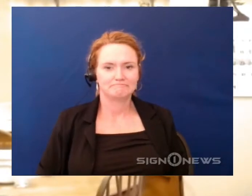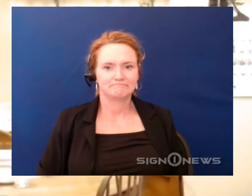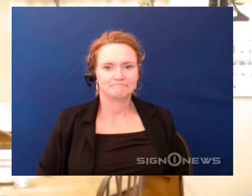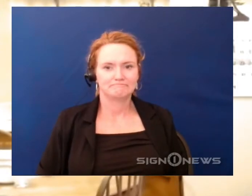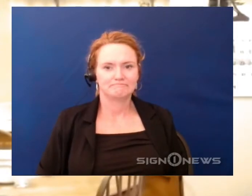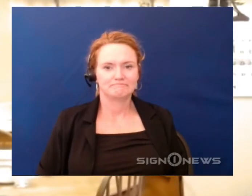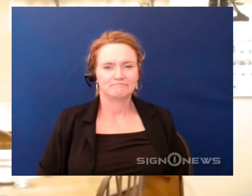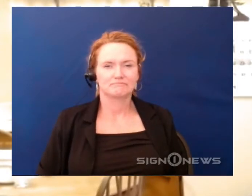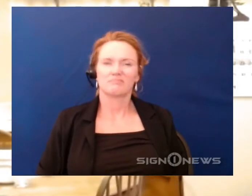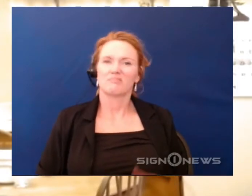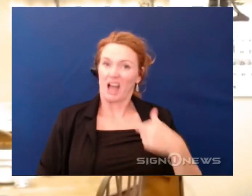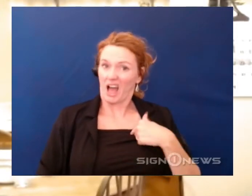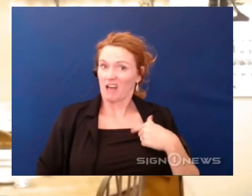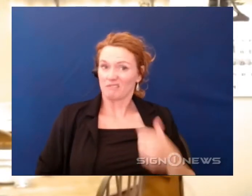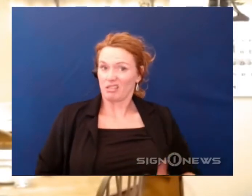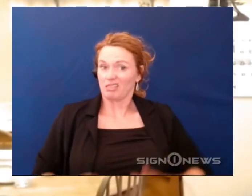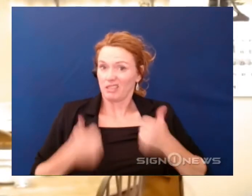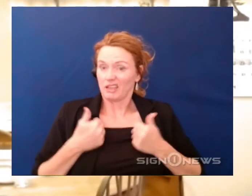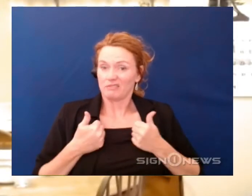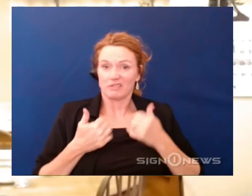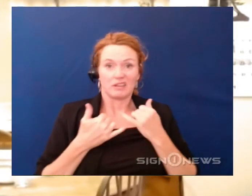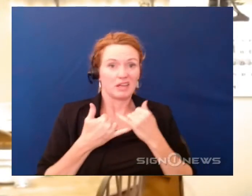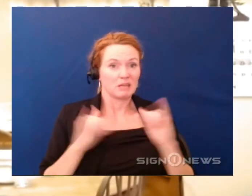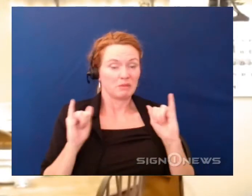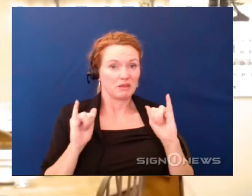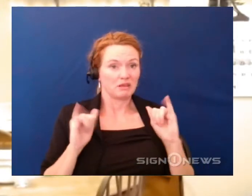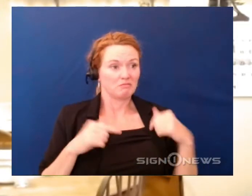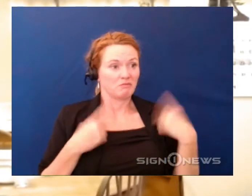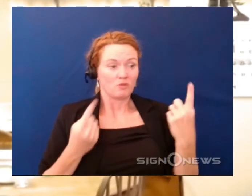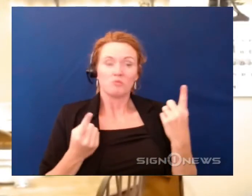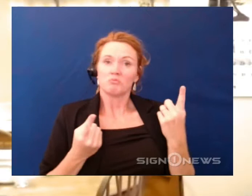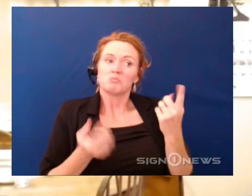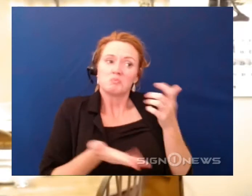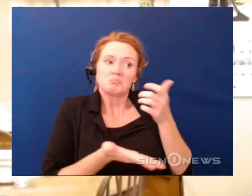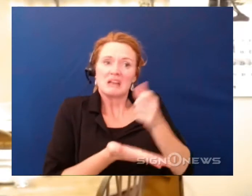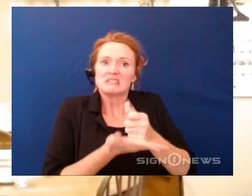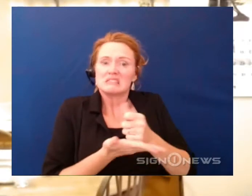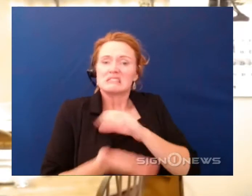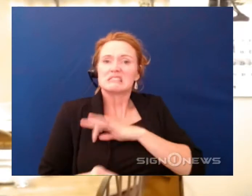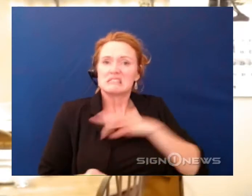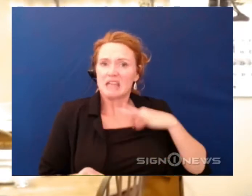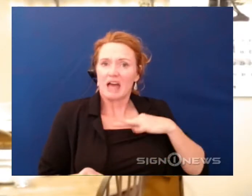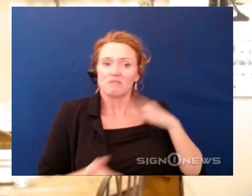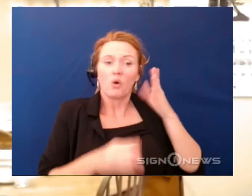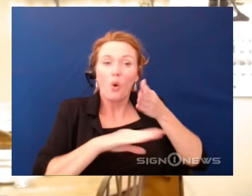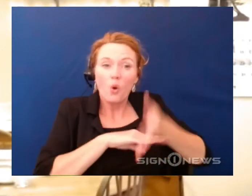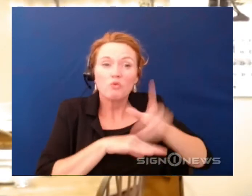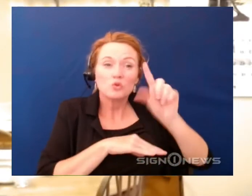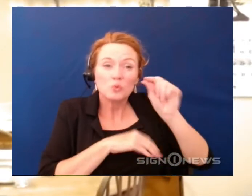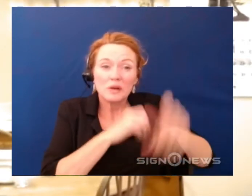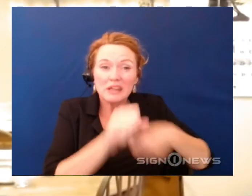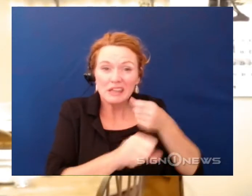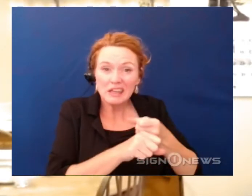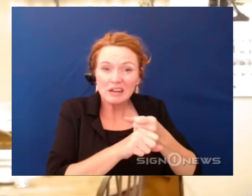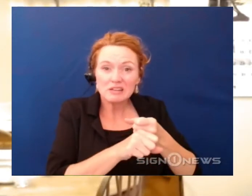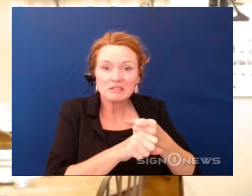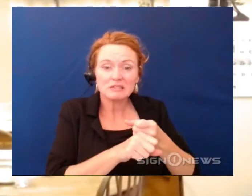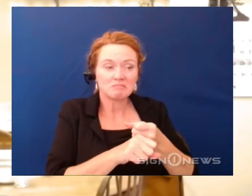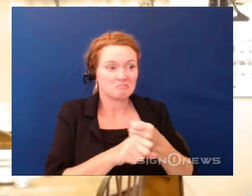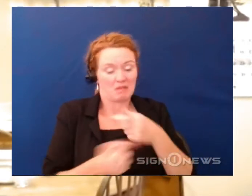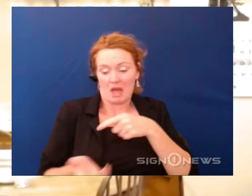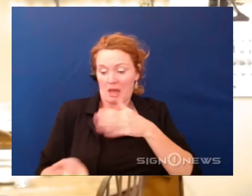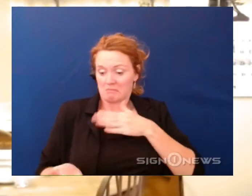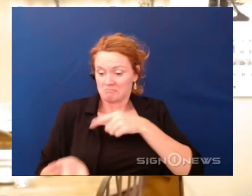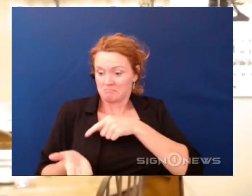I've been living on my own with the assistance from my staff for over 20 years. I have the ability to pay my